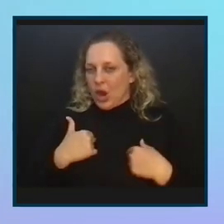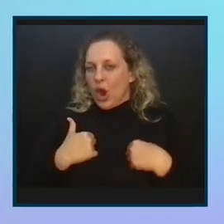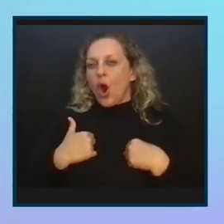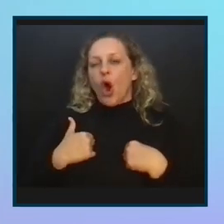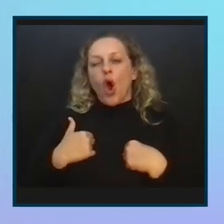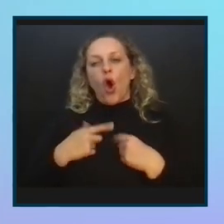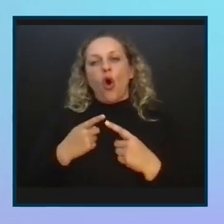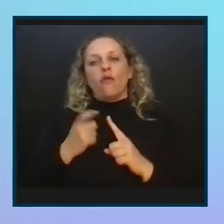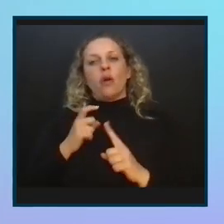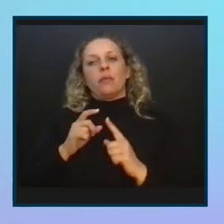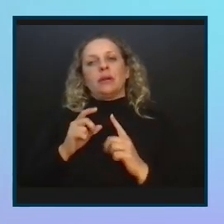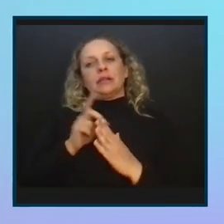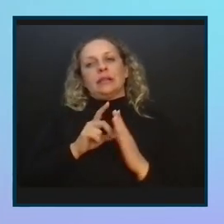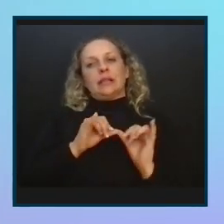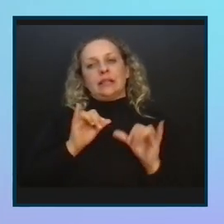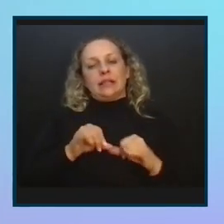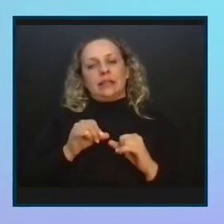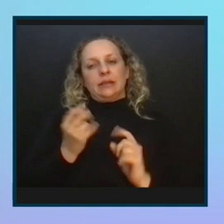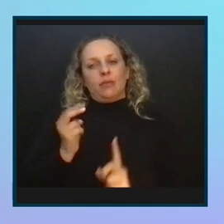I can take it from a design system point of view.